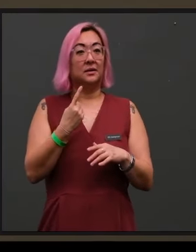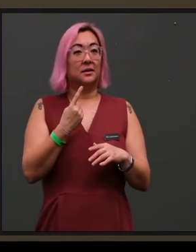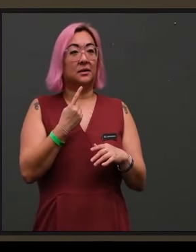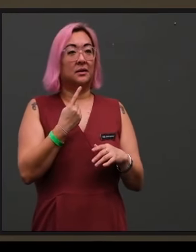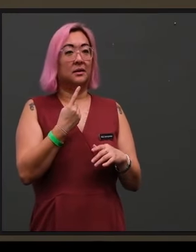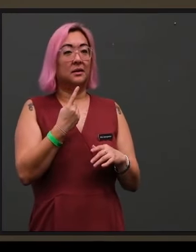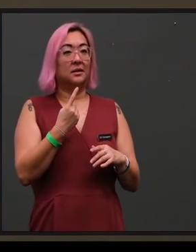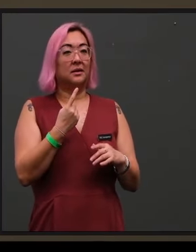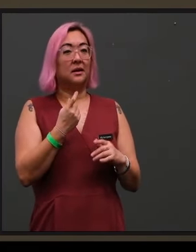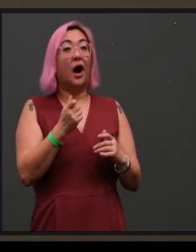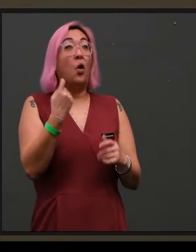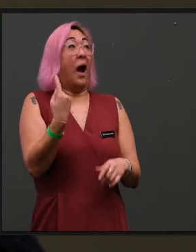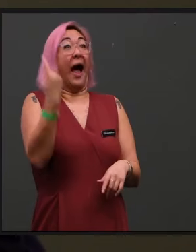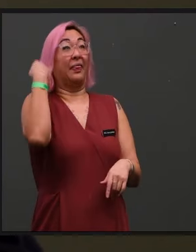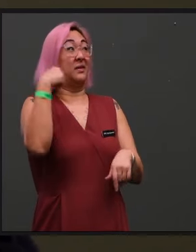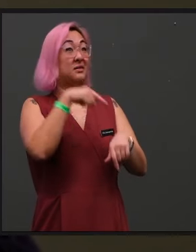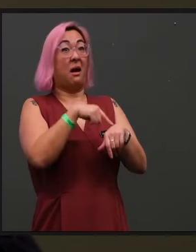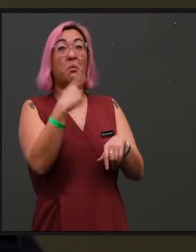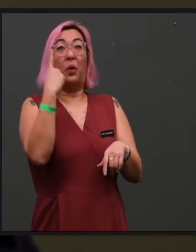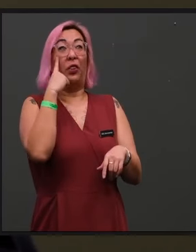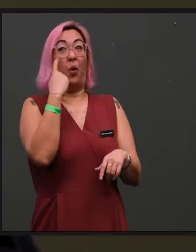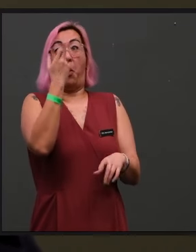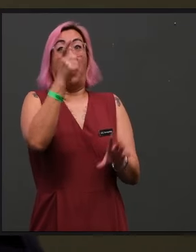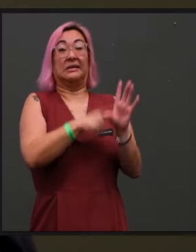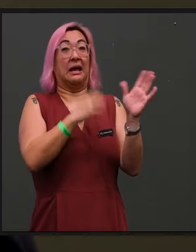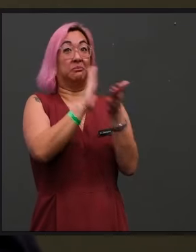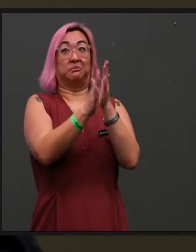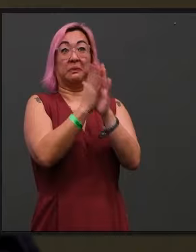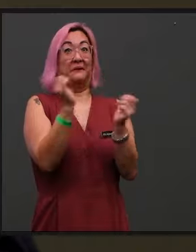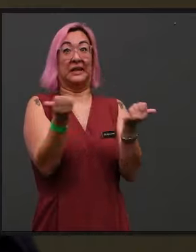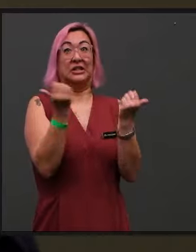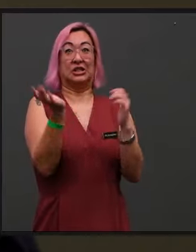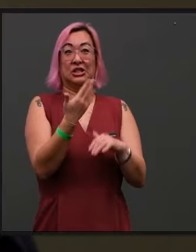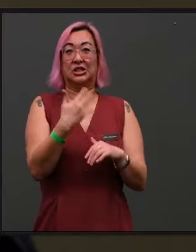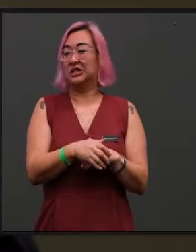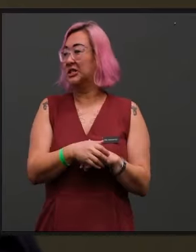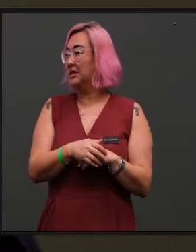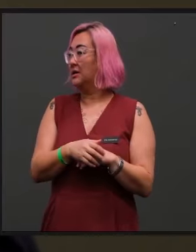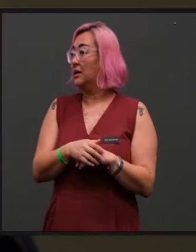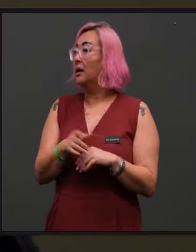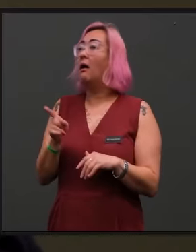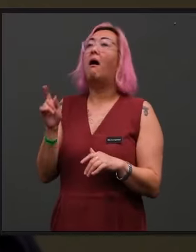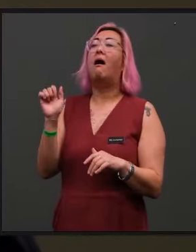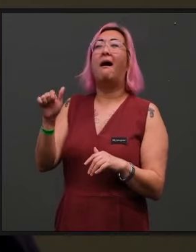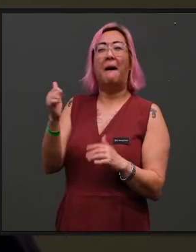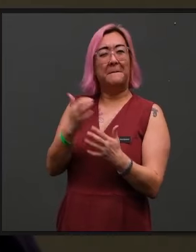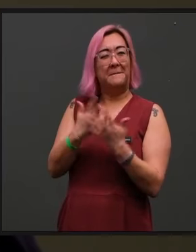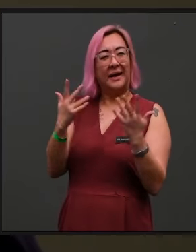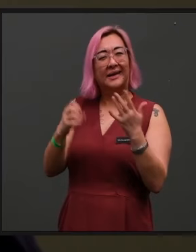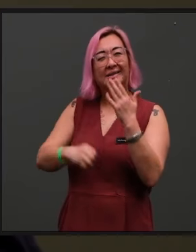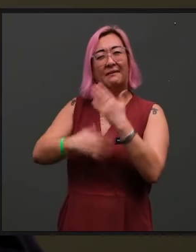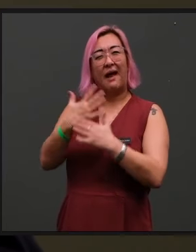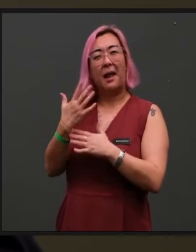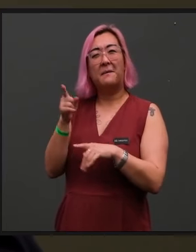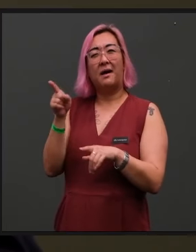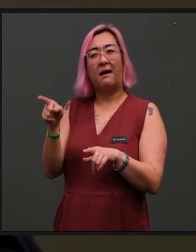it. Seldom, I think, many developers start off on a journey of making something of their own creation, and